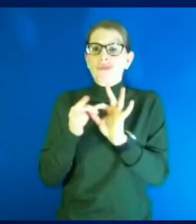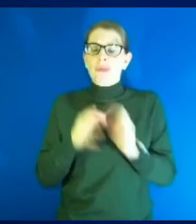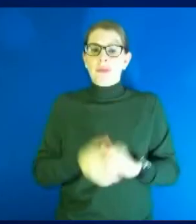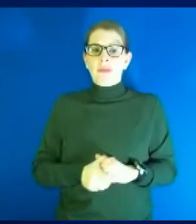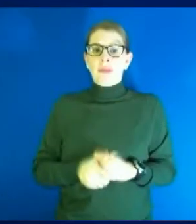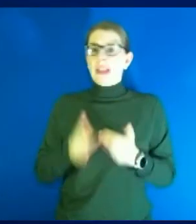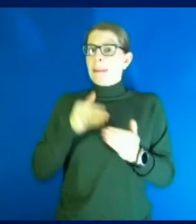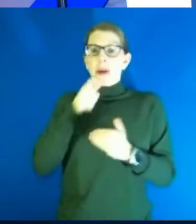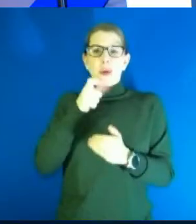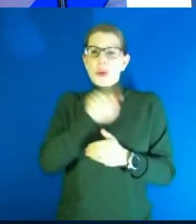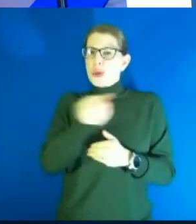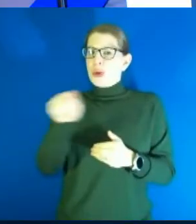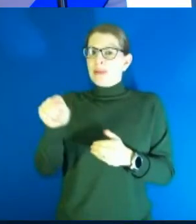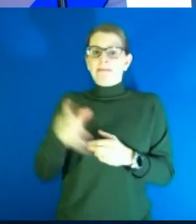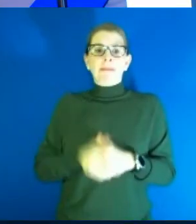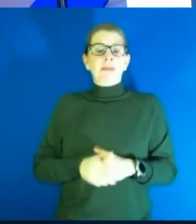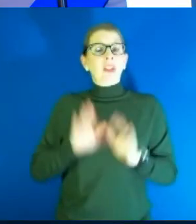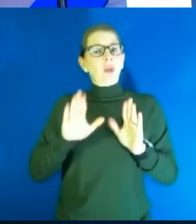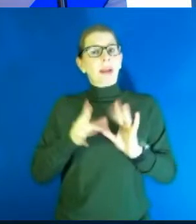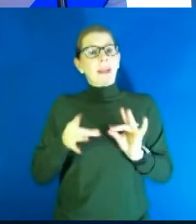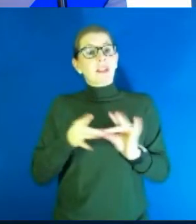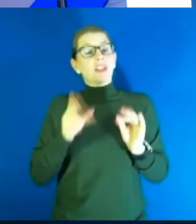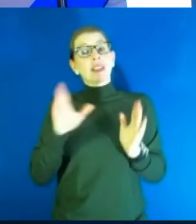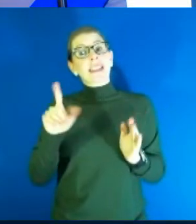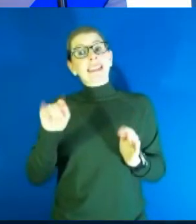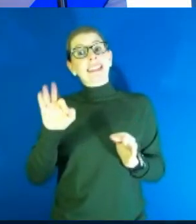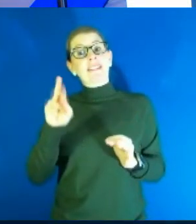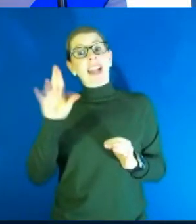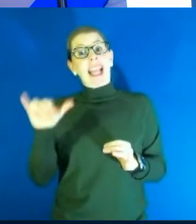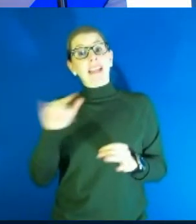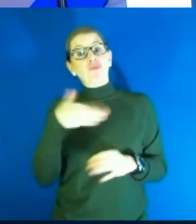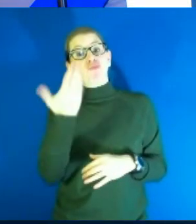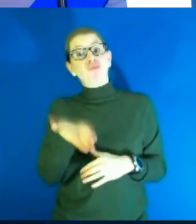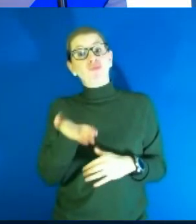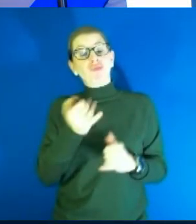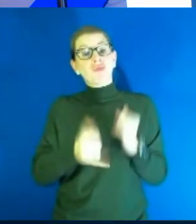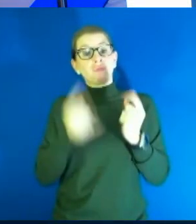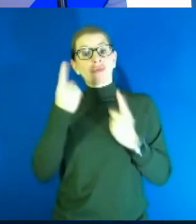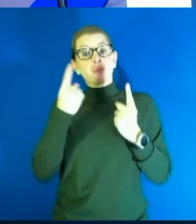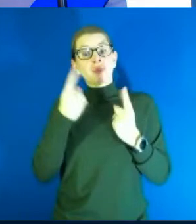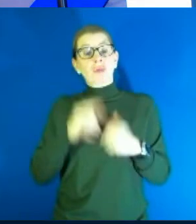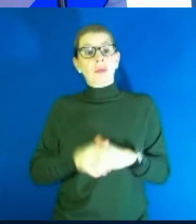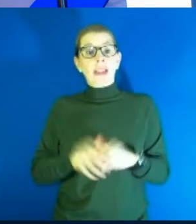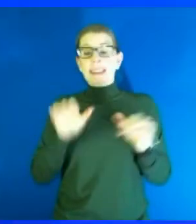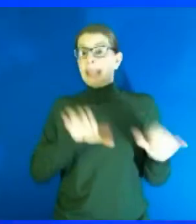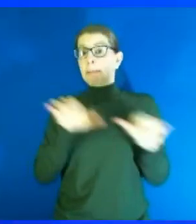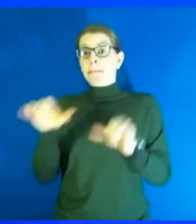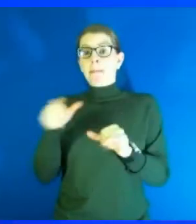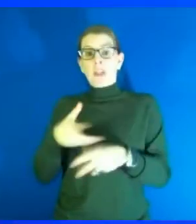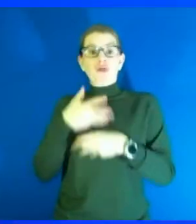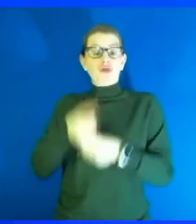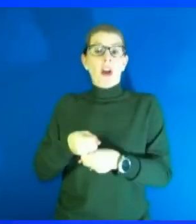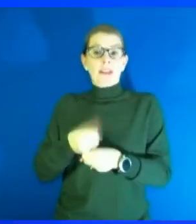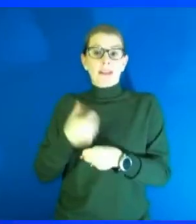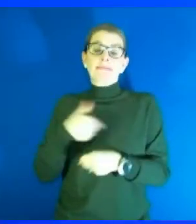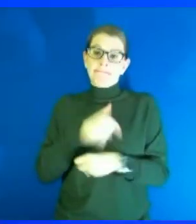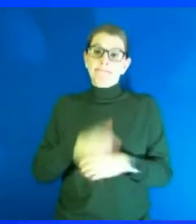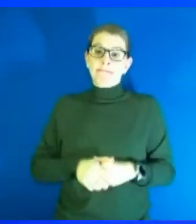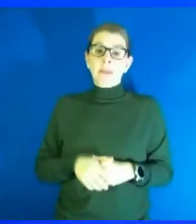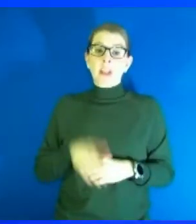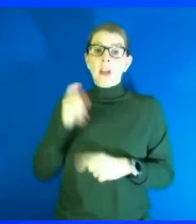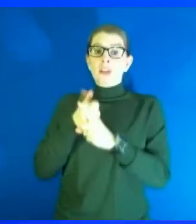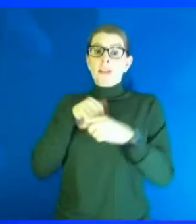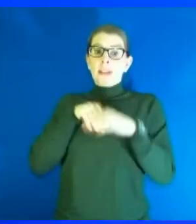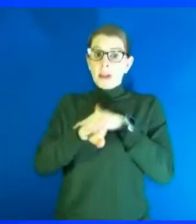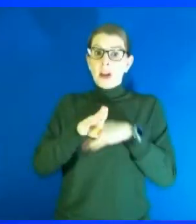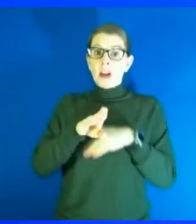you are. Great message. I love that. Tiffany, final message for our viewers. The same thing. You can trust. You can know that when you come in the front door at the